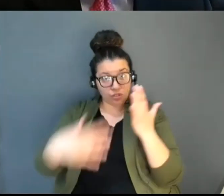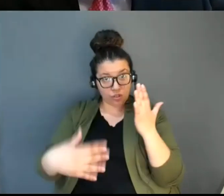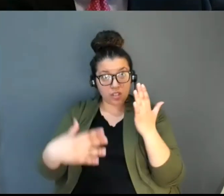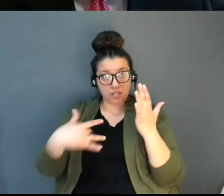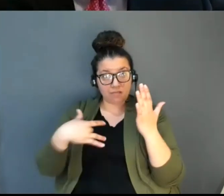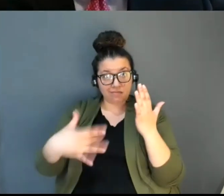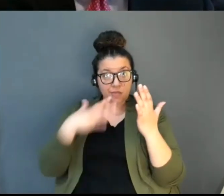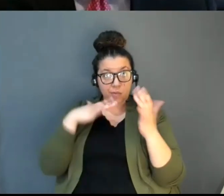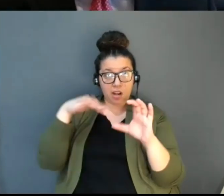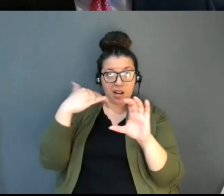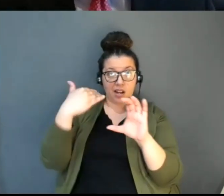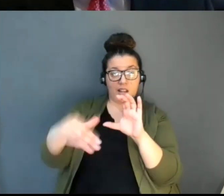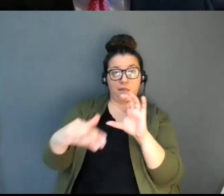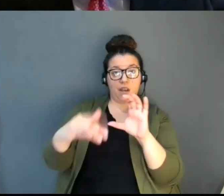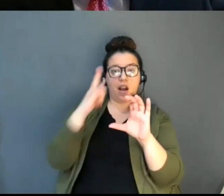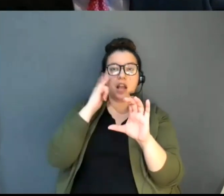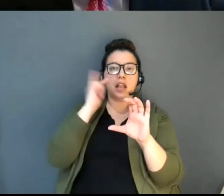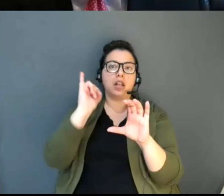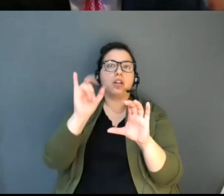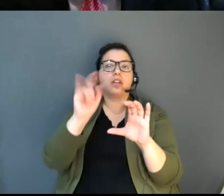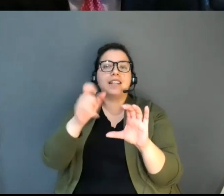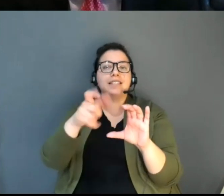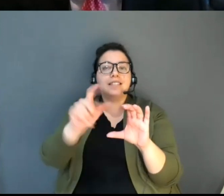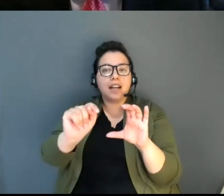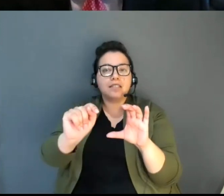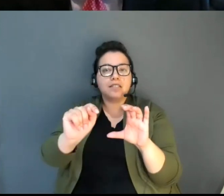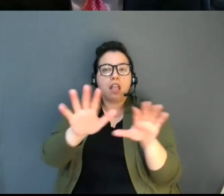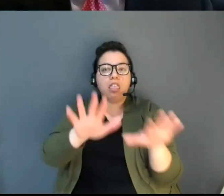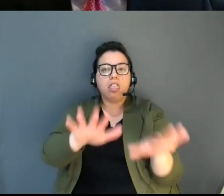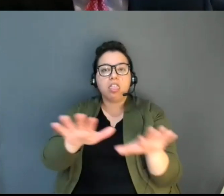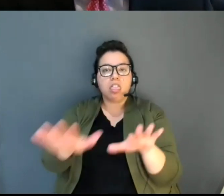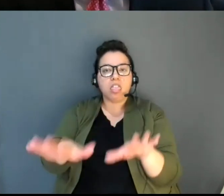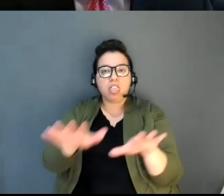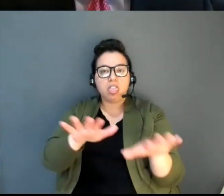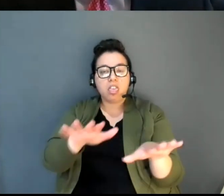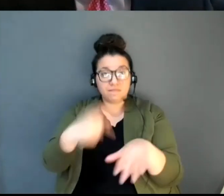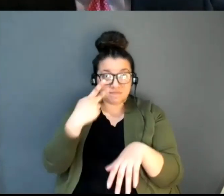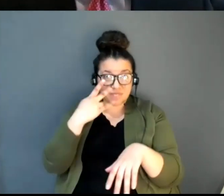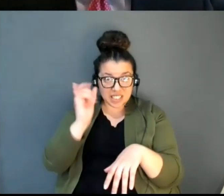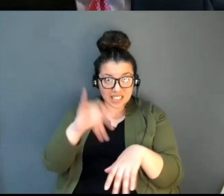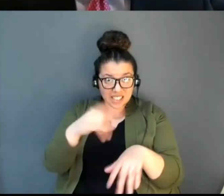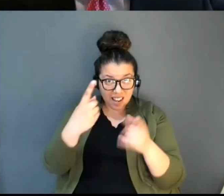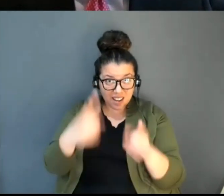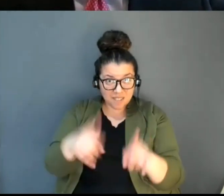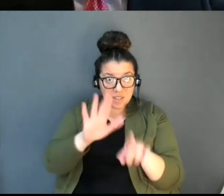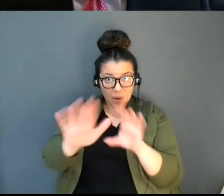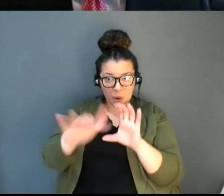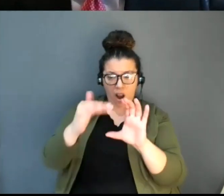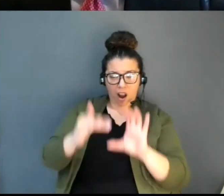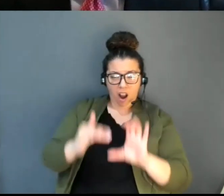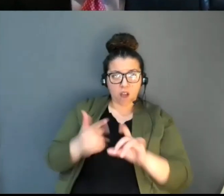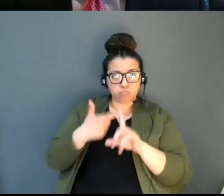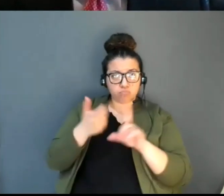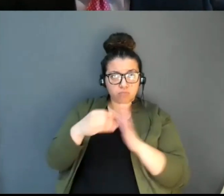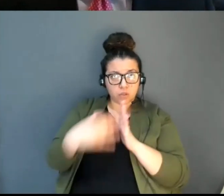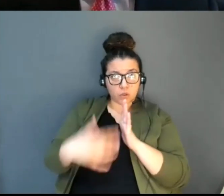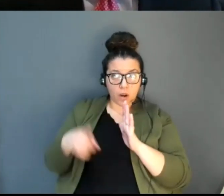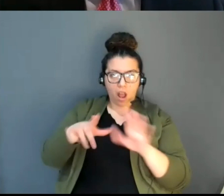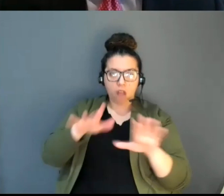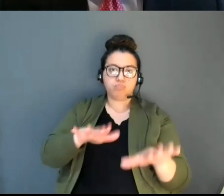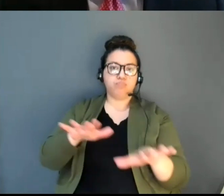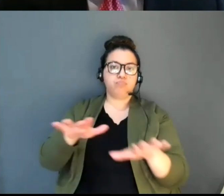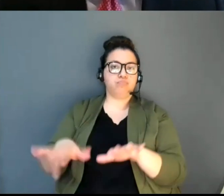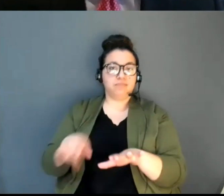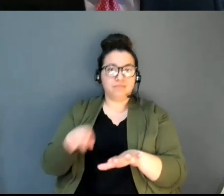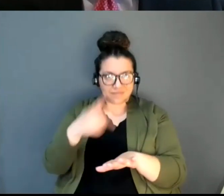that too often look like text messages? Show of hands. Do we see those in your inbox from time to time?